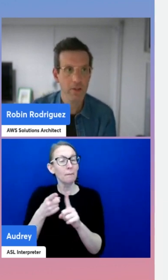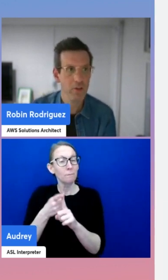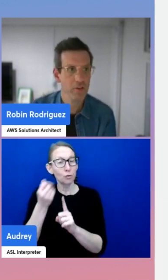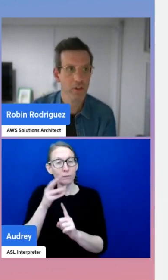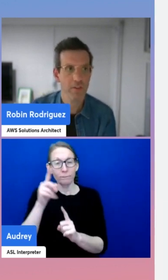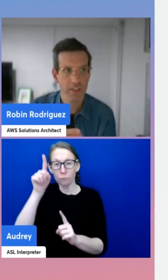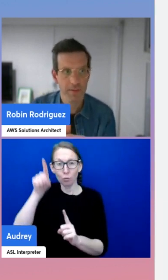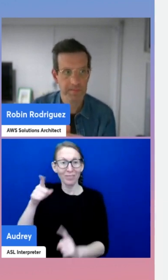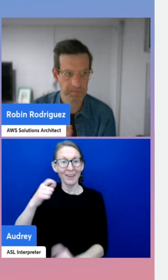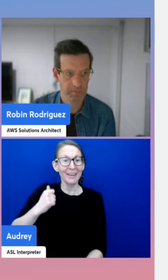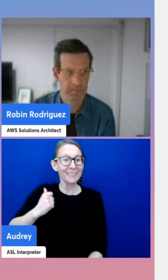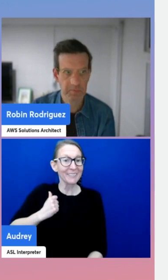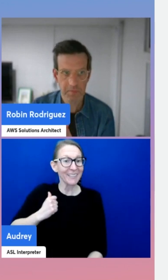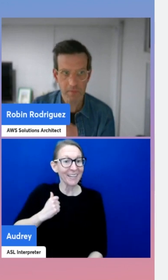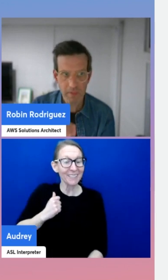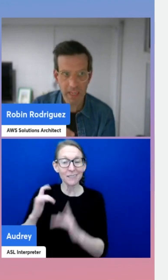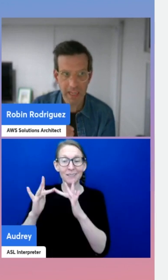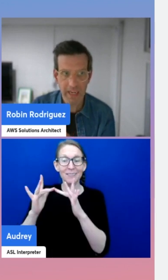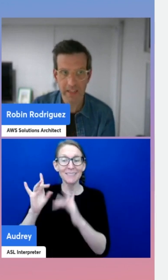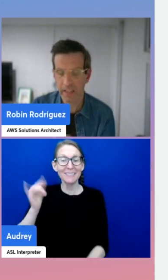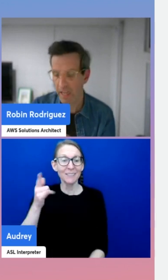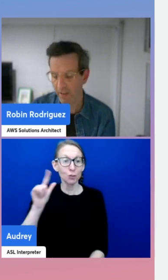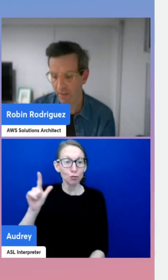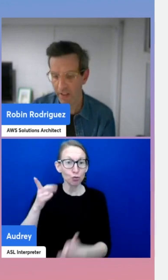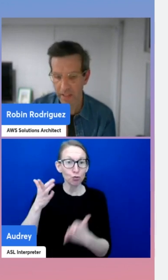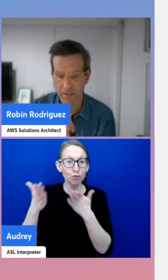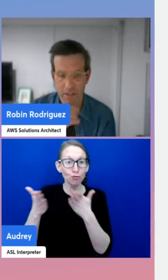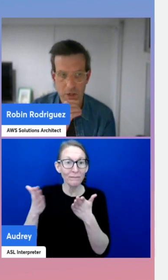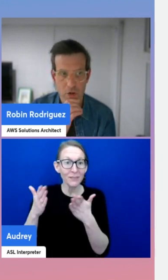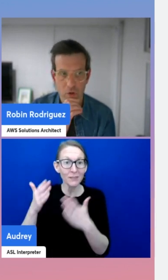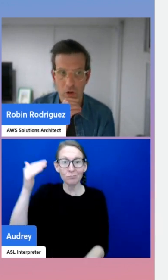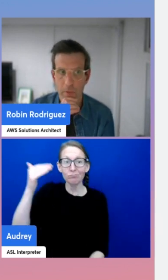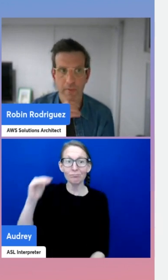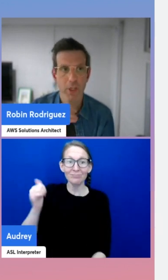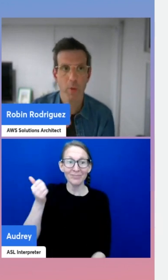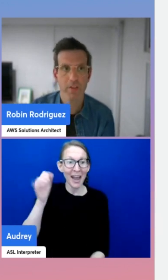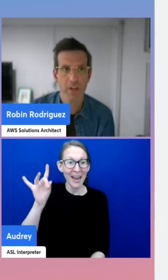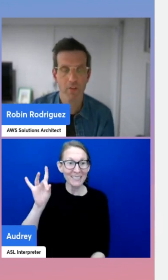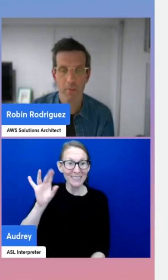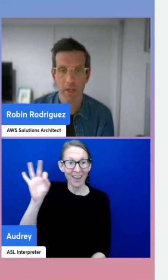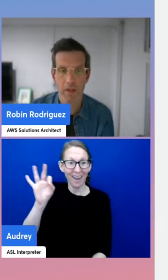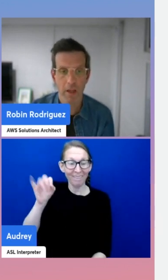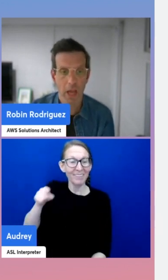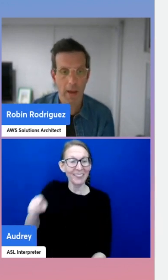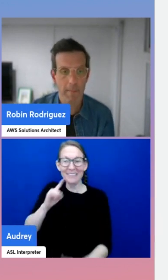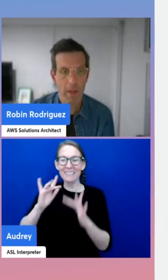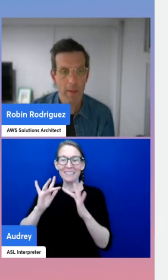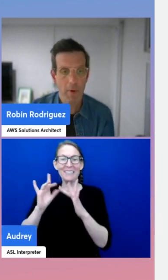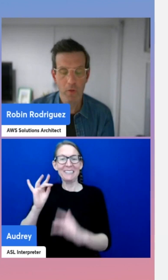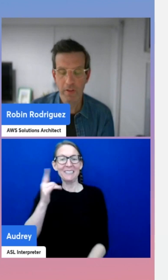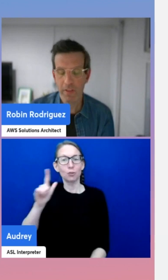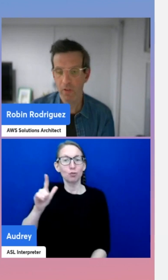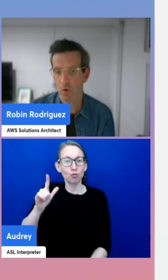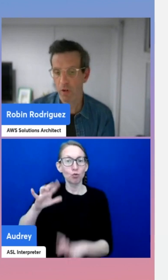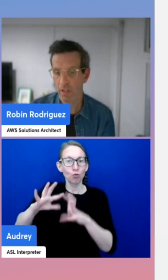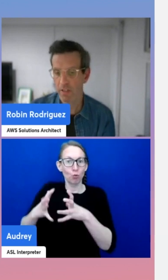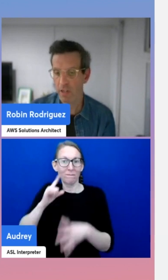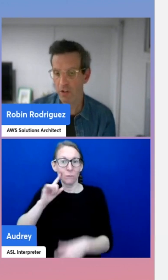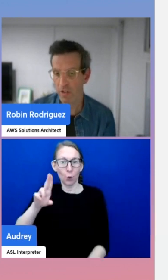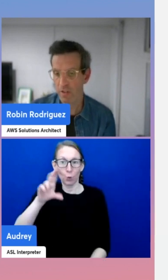Canadian Digital Service and 18F, that's a digital group of the US government. Both of